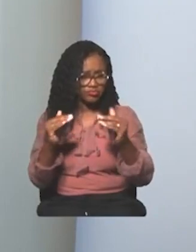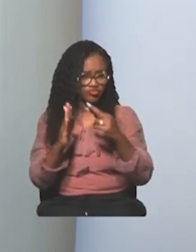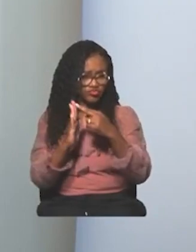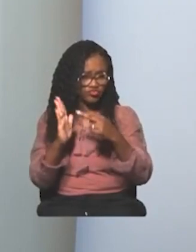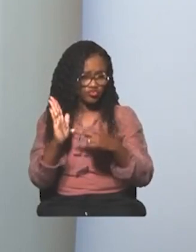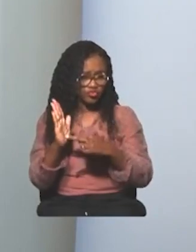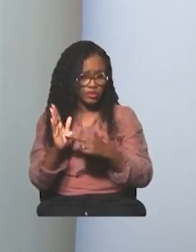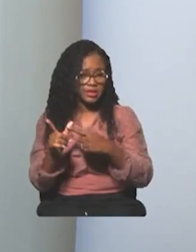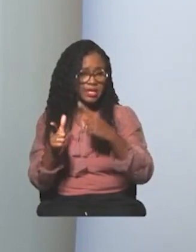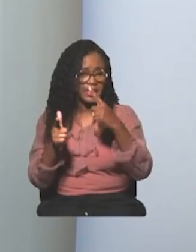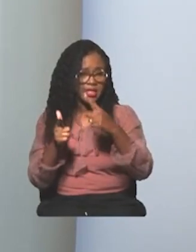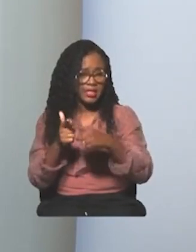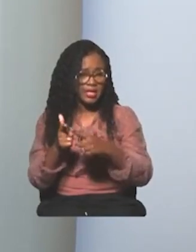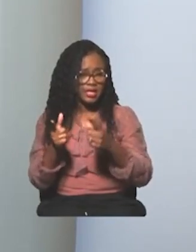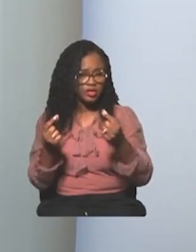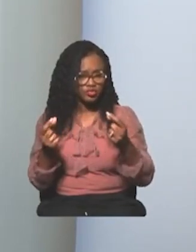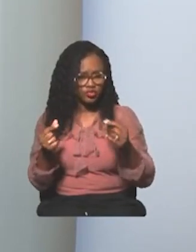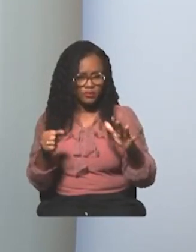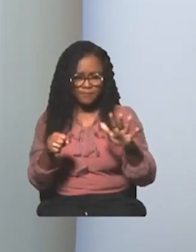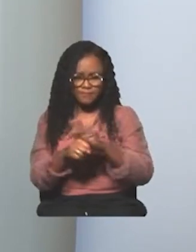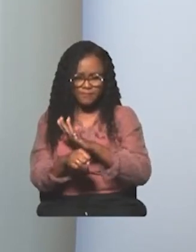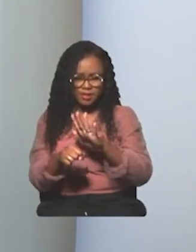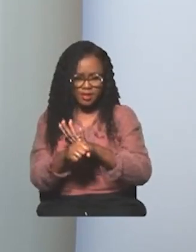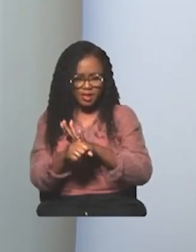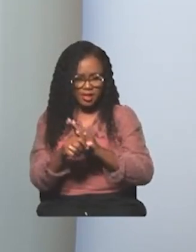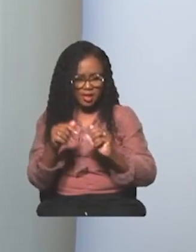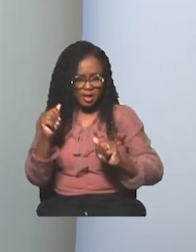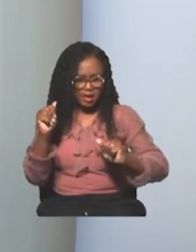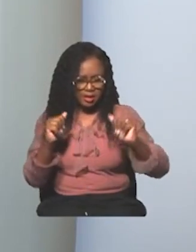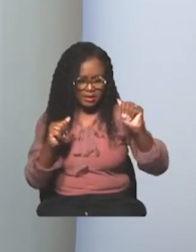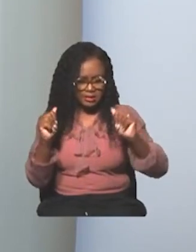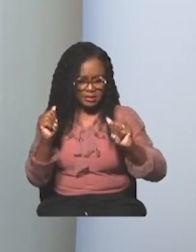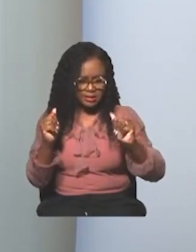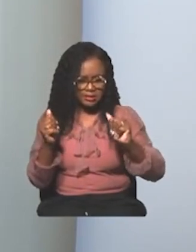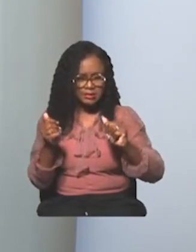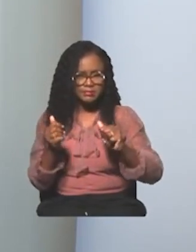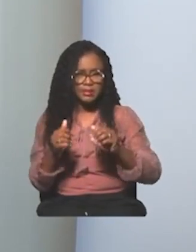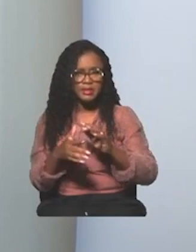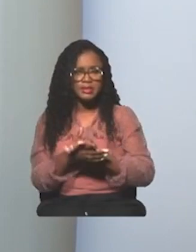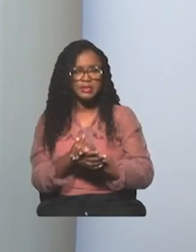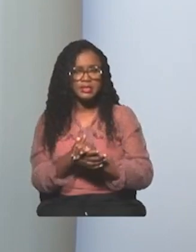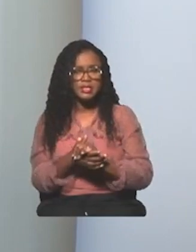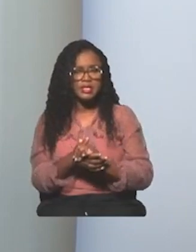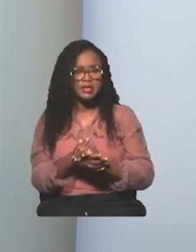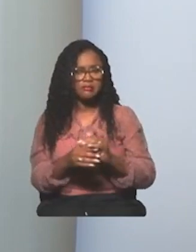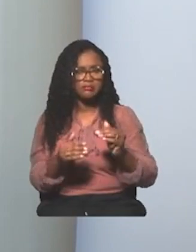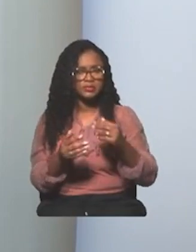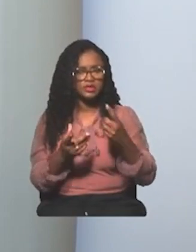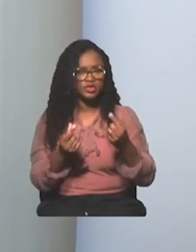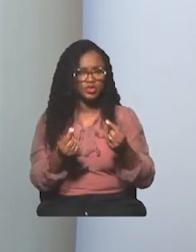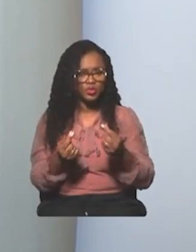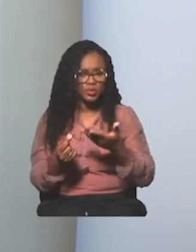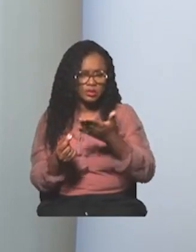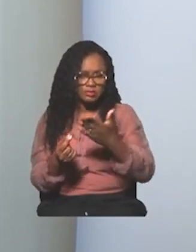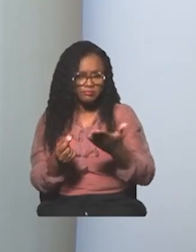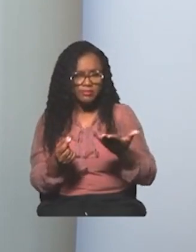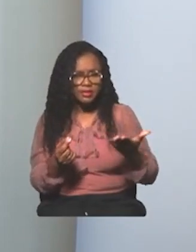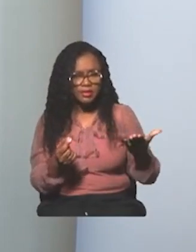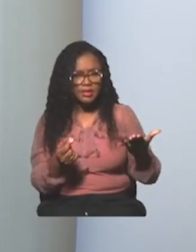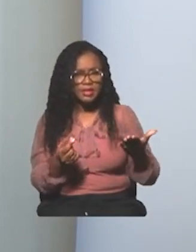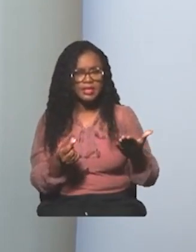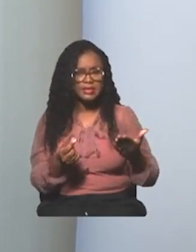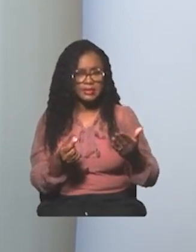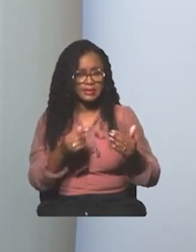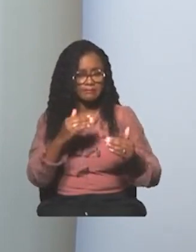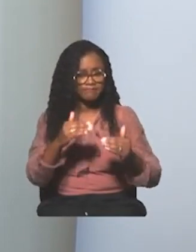we had a detailed assessment where we would have had to do in phase 2 certain measures, certain